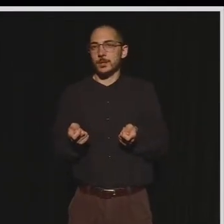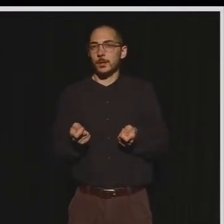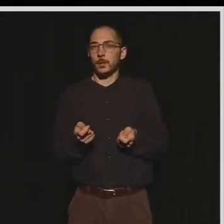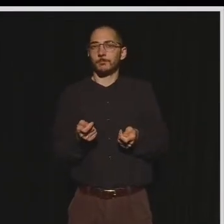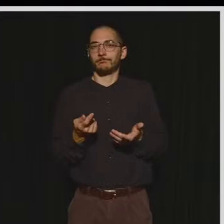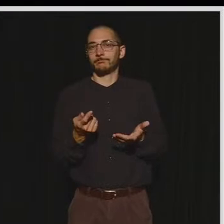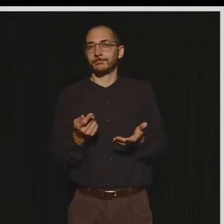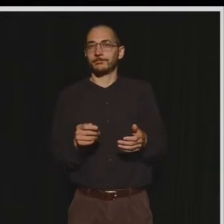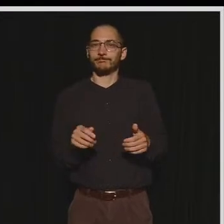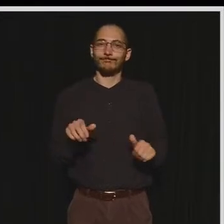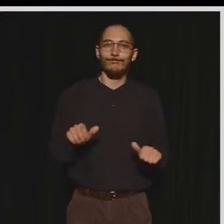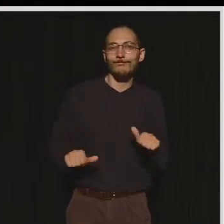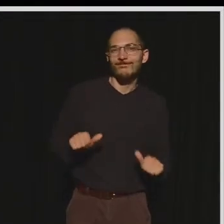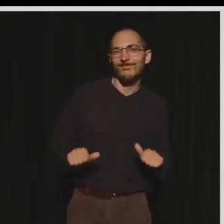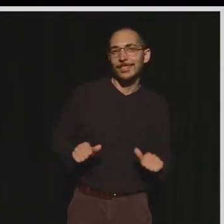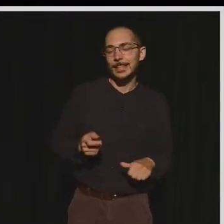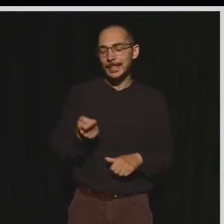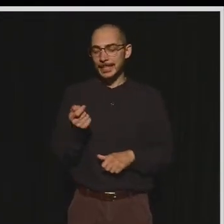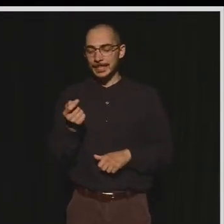there's complications there.